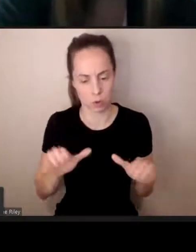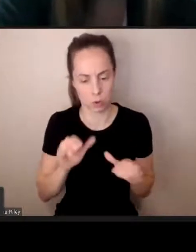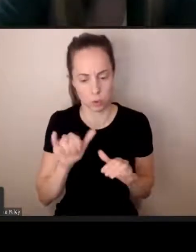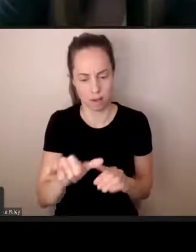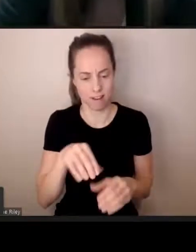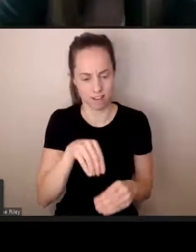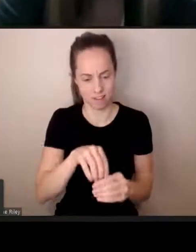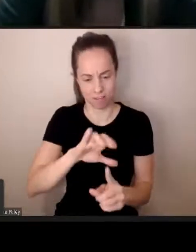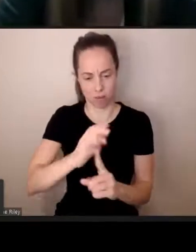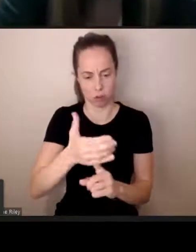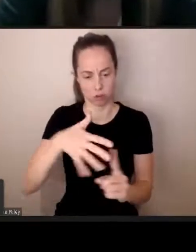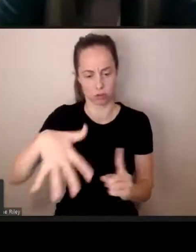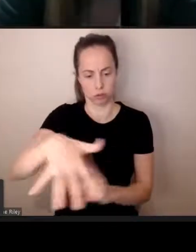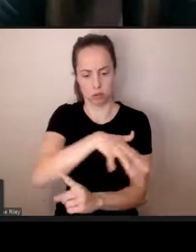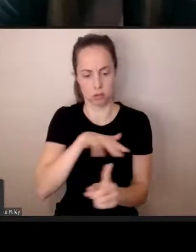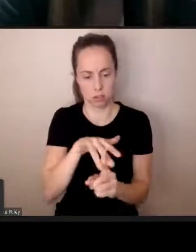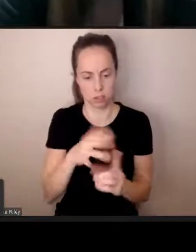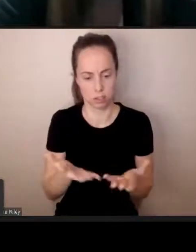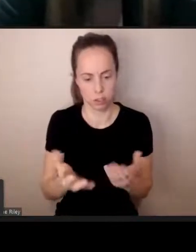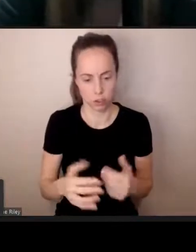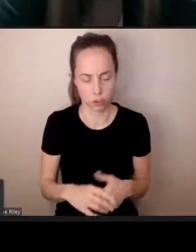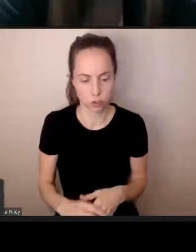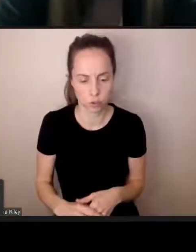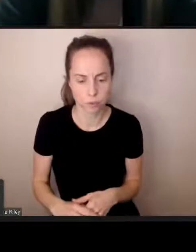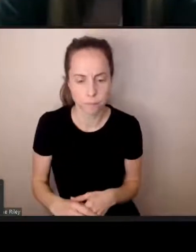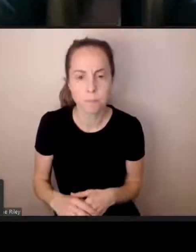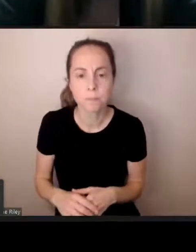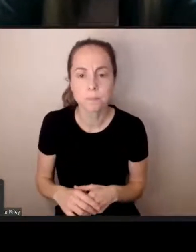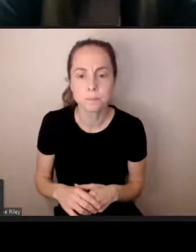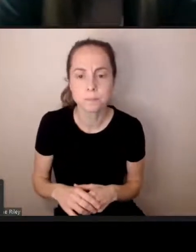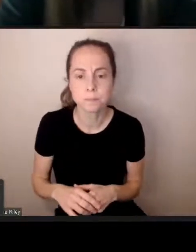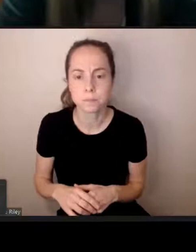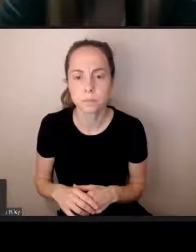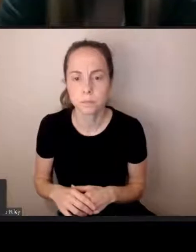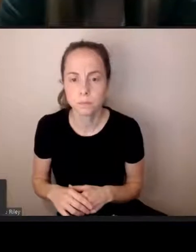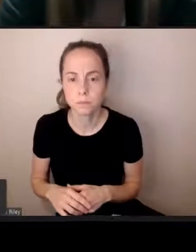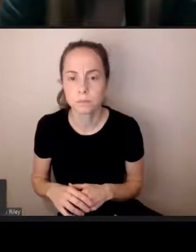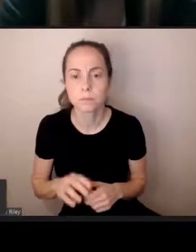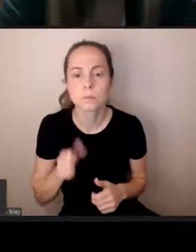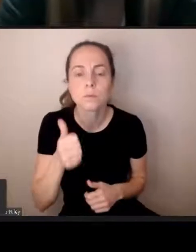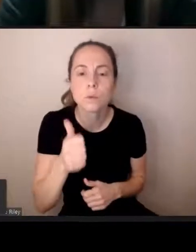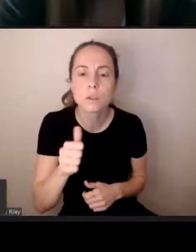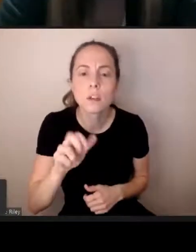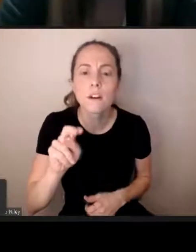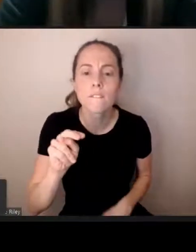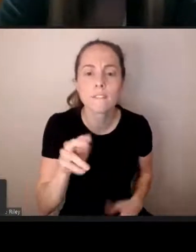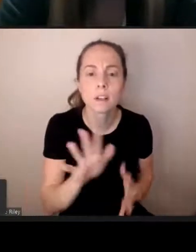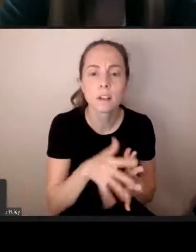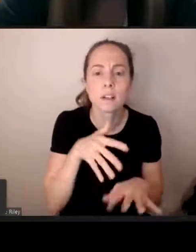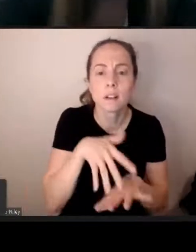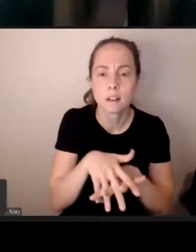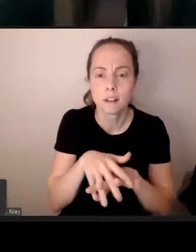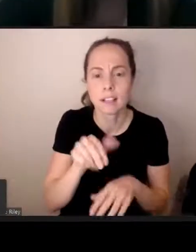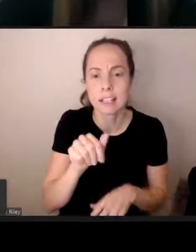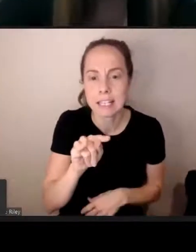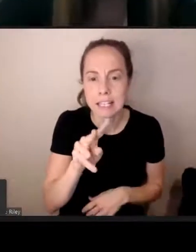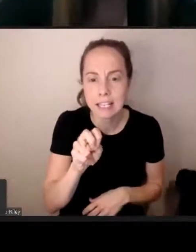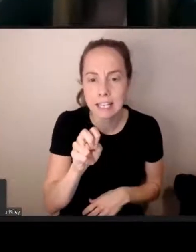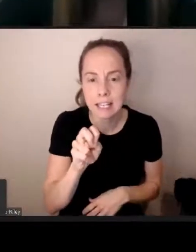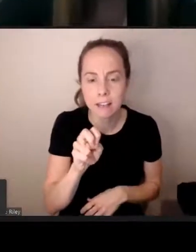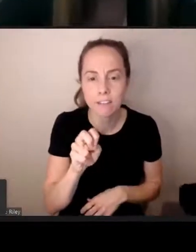context. So if you're in a Native American context, what are some of the kind of